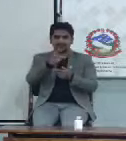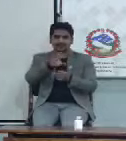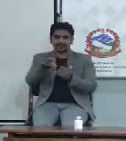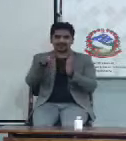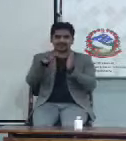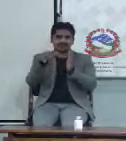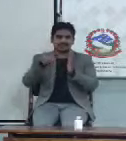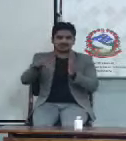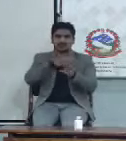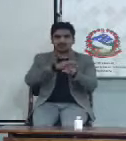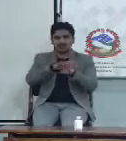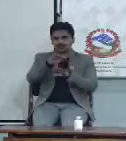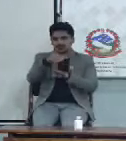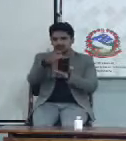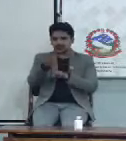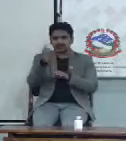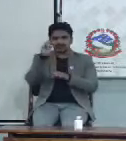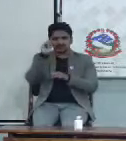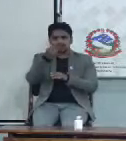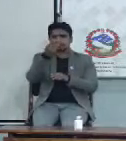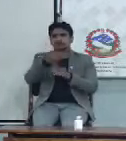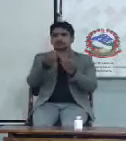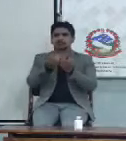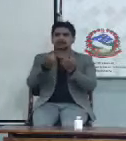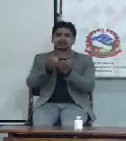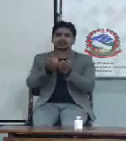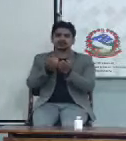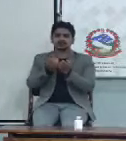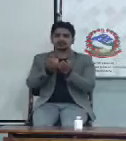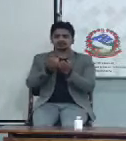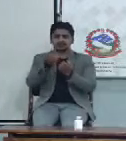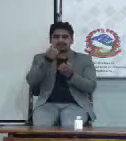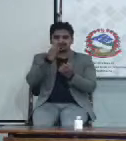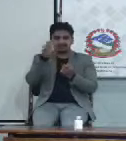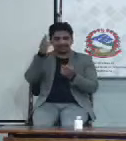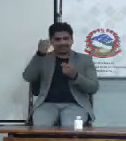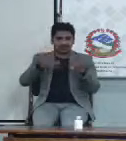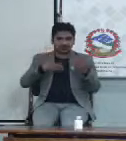then the local people will be more benefited from it.